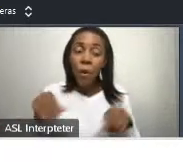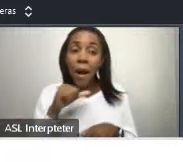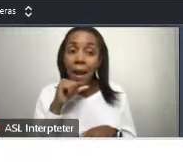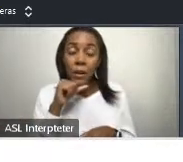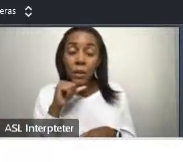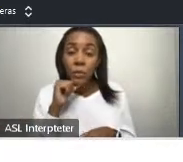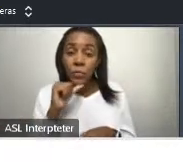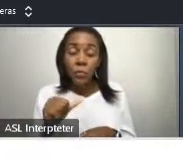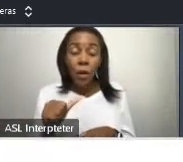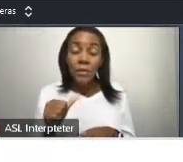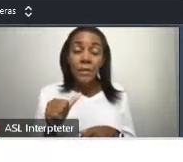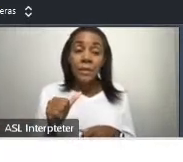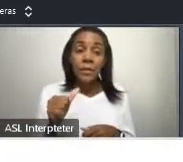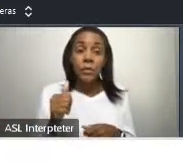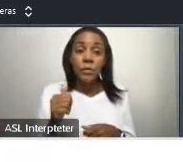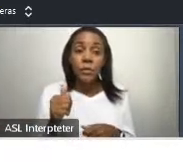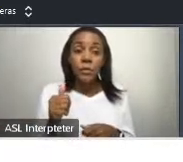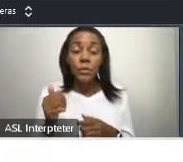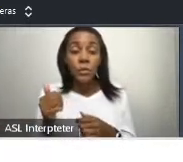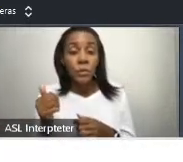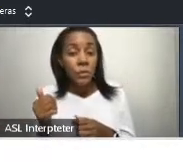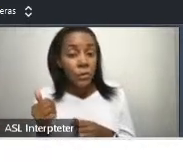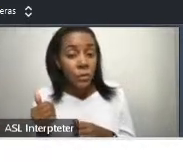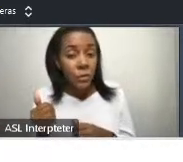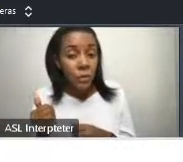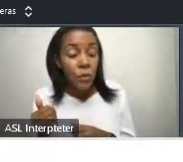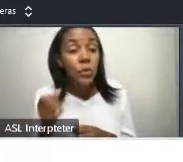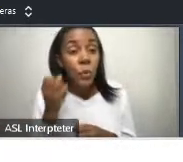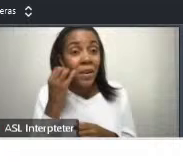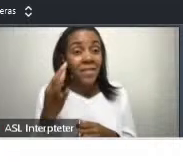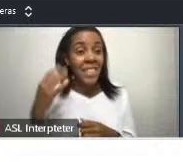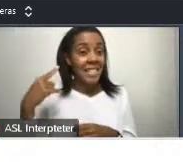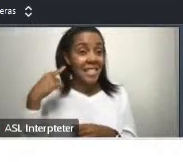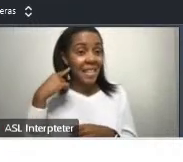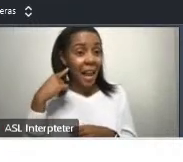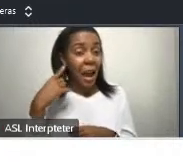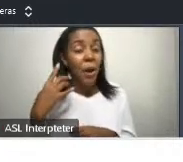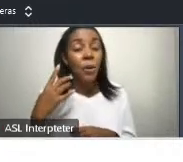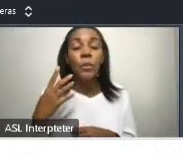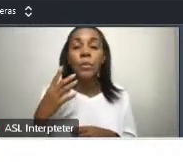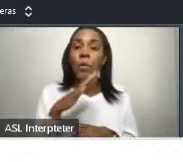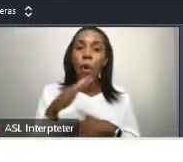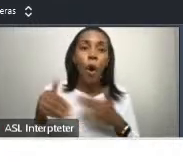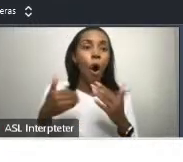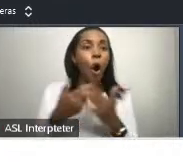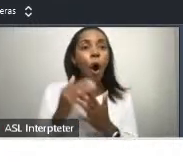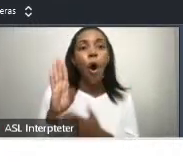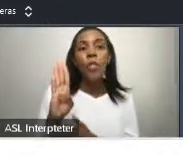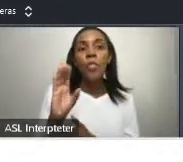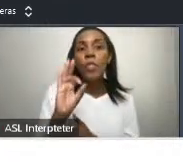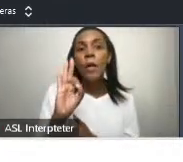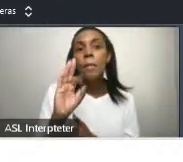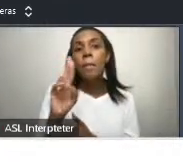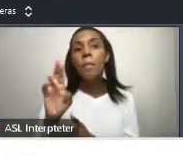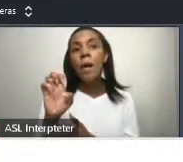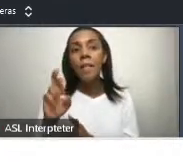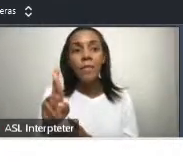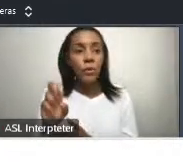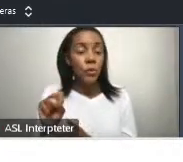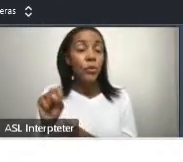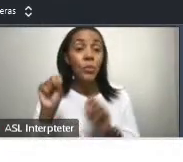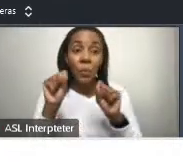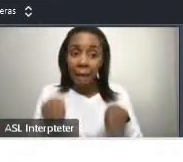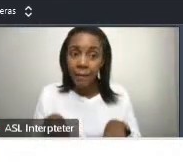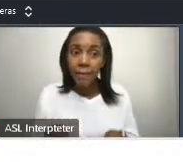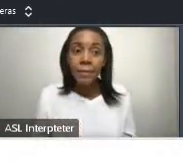good neighbor. So, hey, when it comes to the sound, you put all the buffers that you can, okay? Yes,